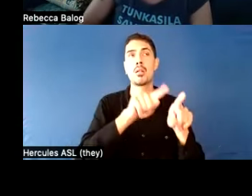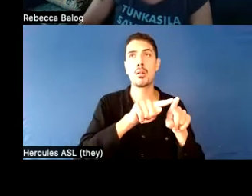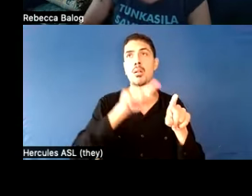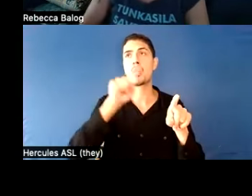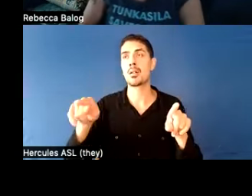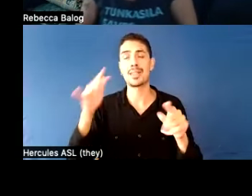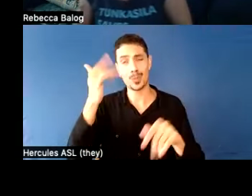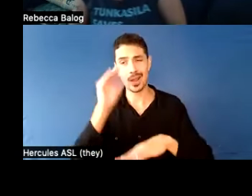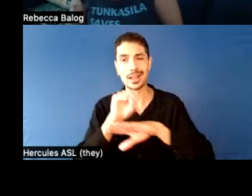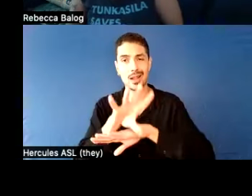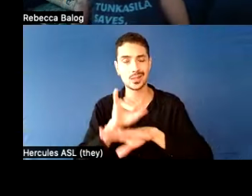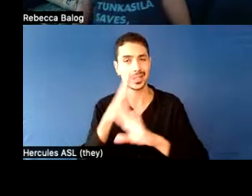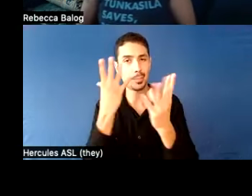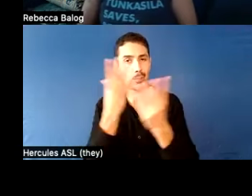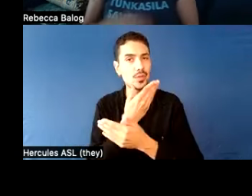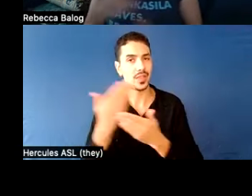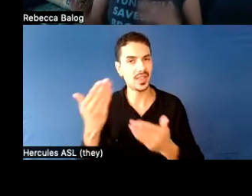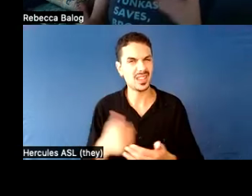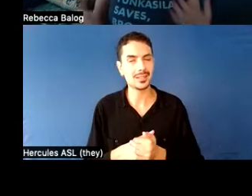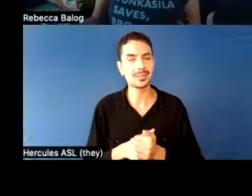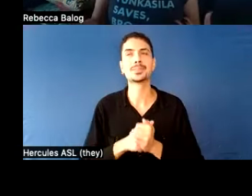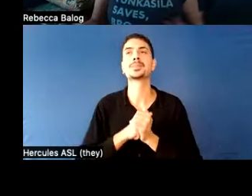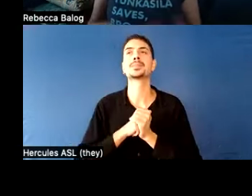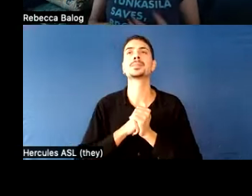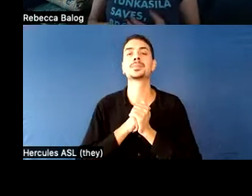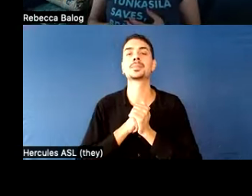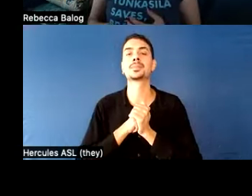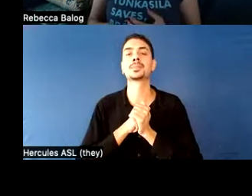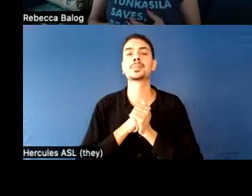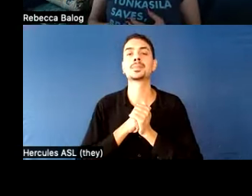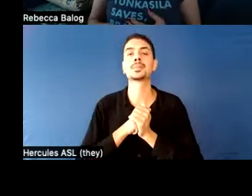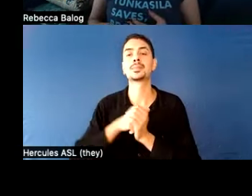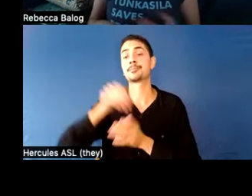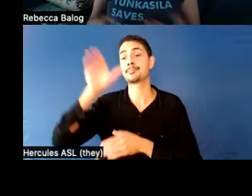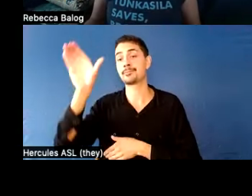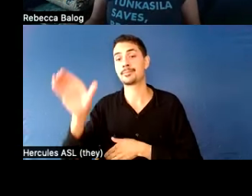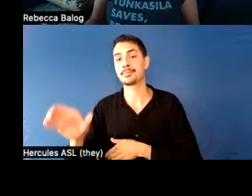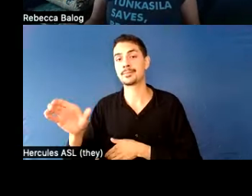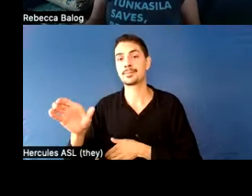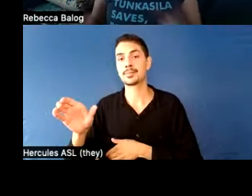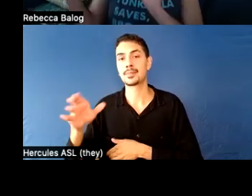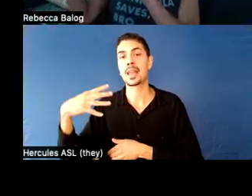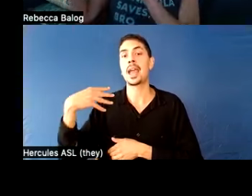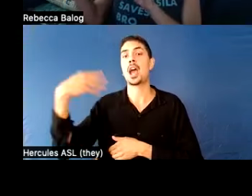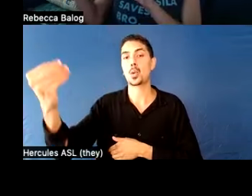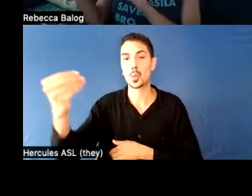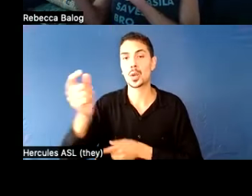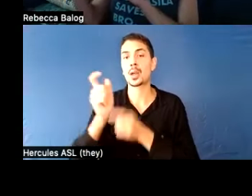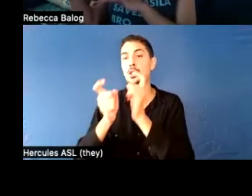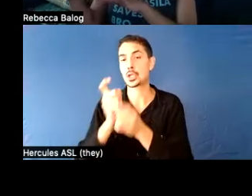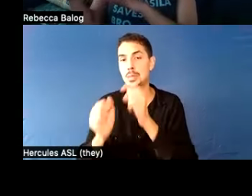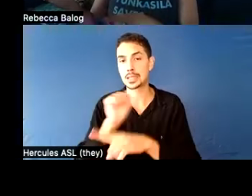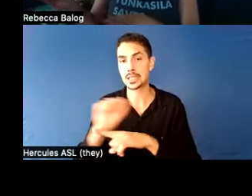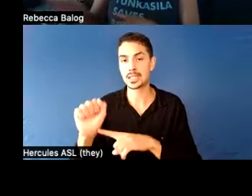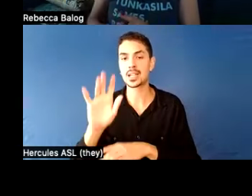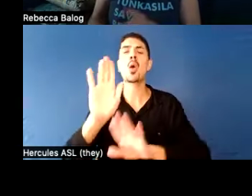such a beautiful thing. So outward adjustment, folks can minimize. It wasn't a big deal. I